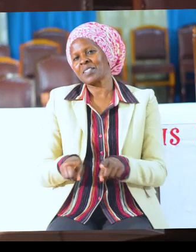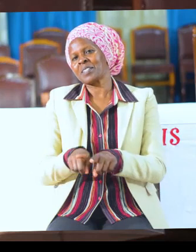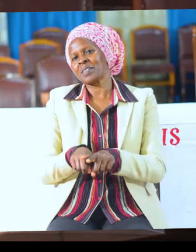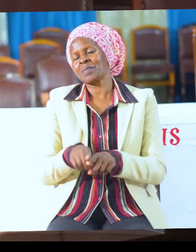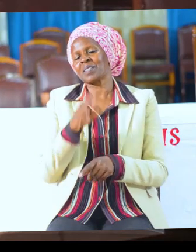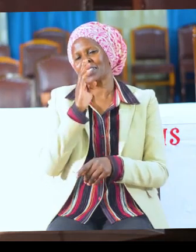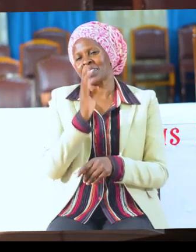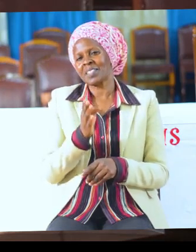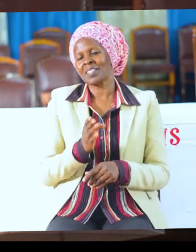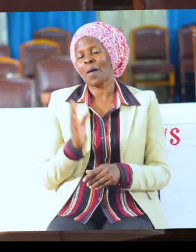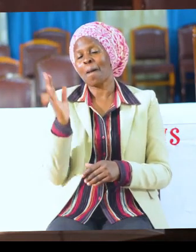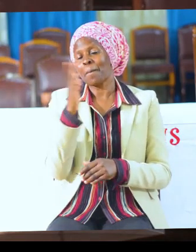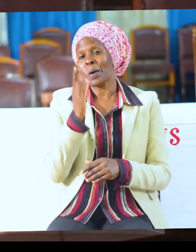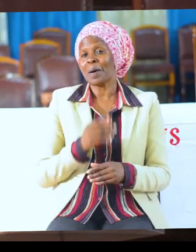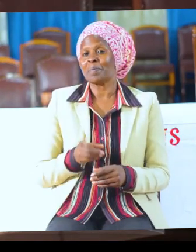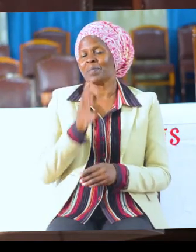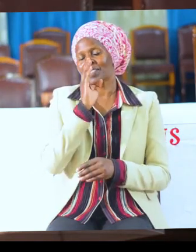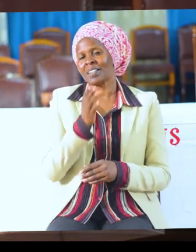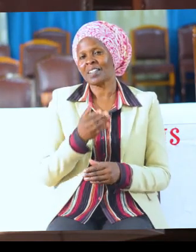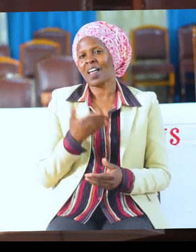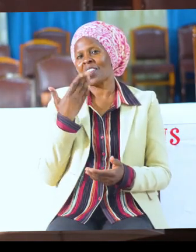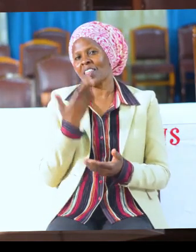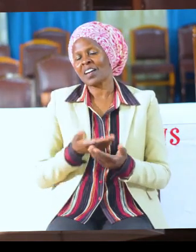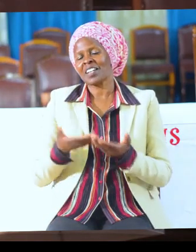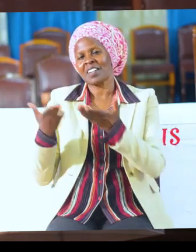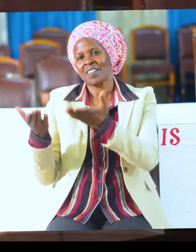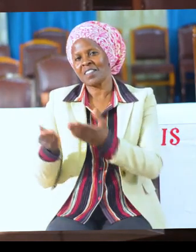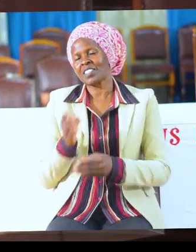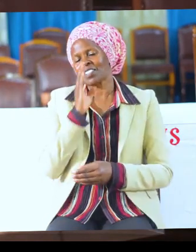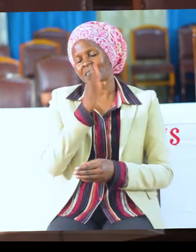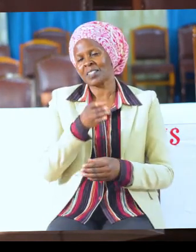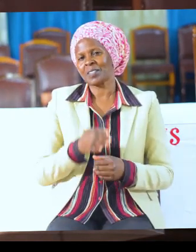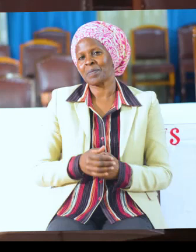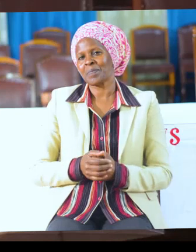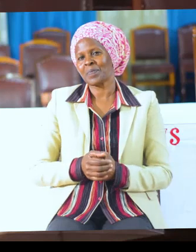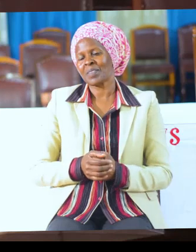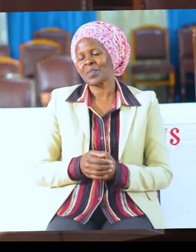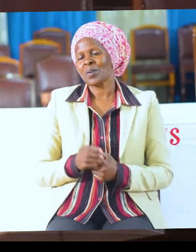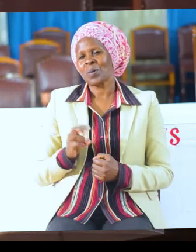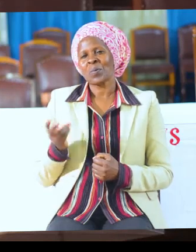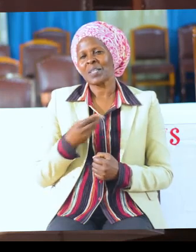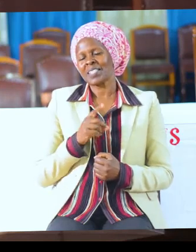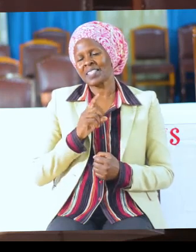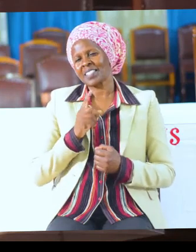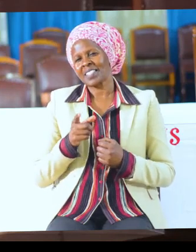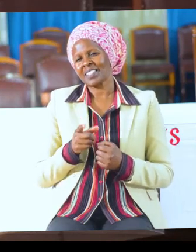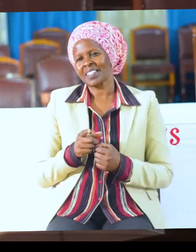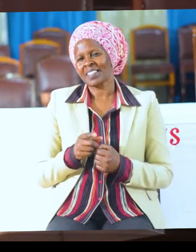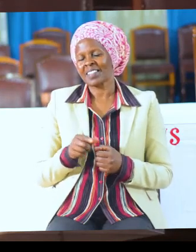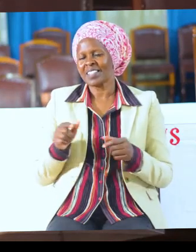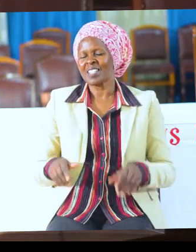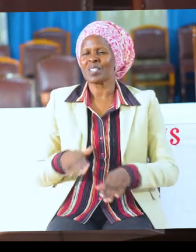Sunday. That is the Palm Sunday and the Thanksgiving, you know, Sunday. And we are saying it is a